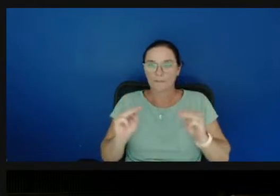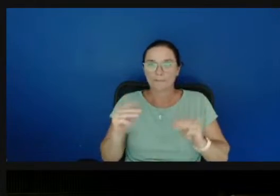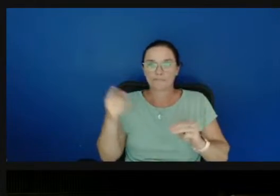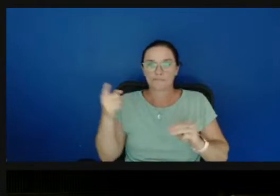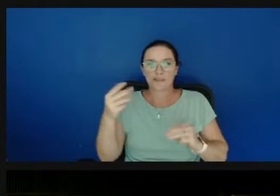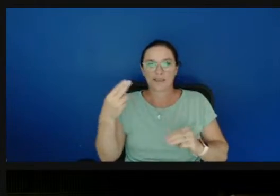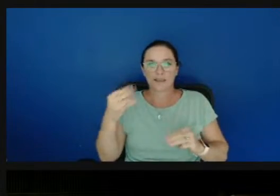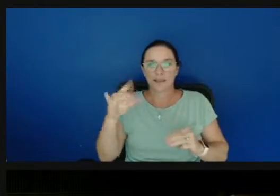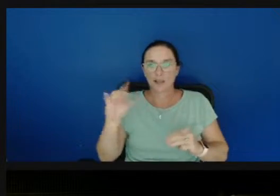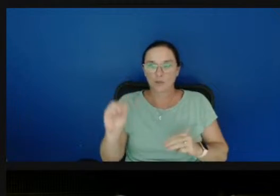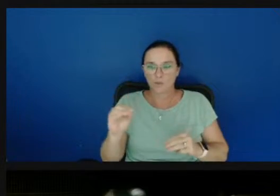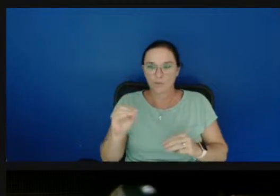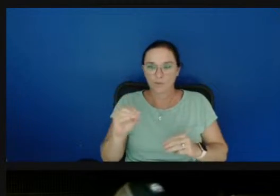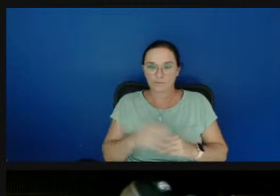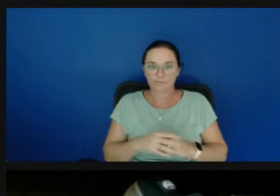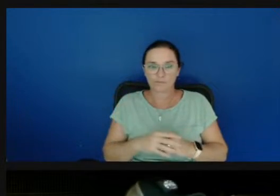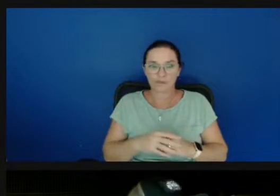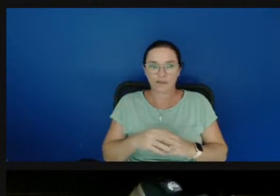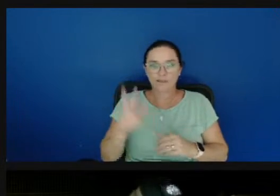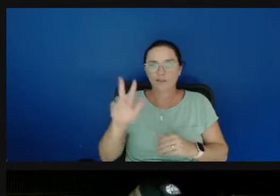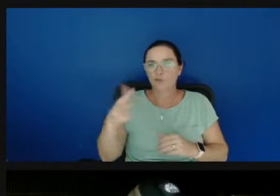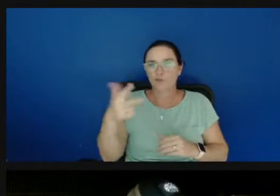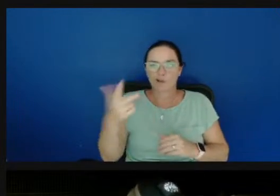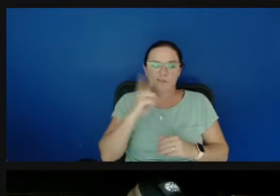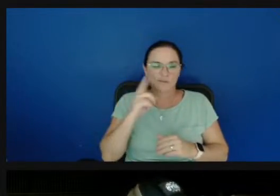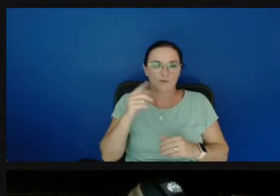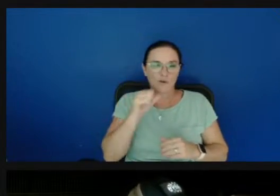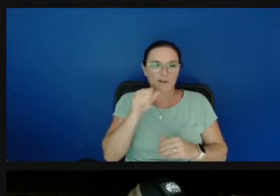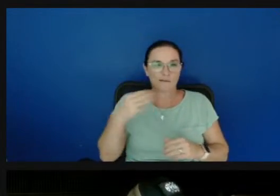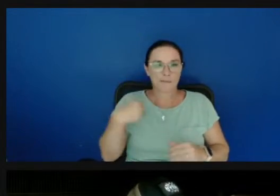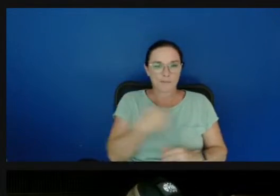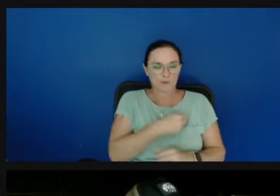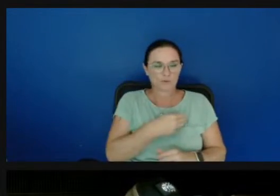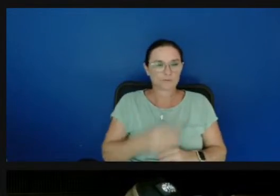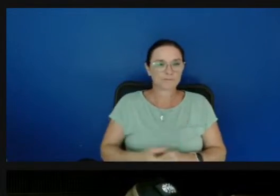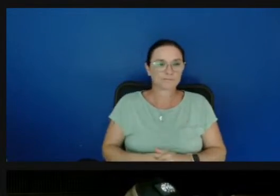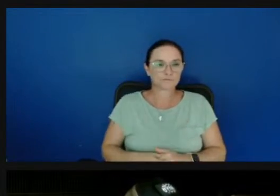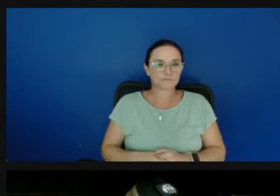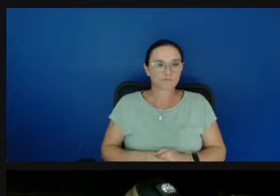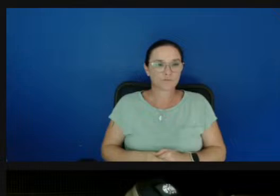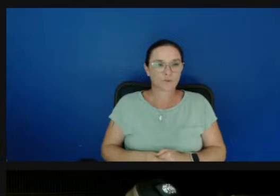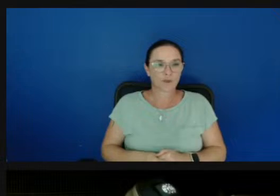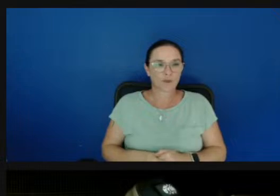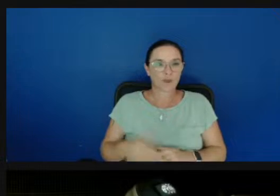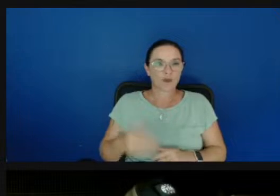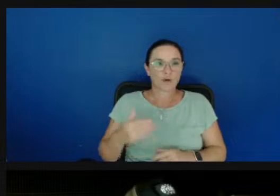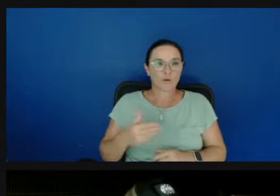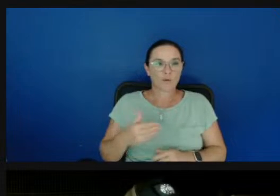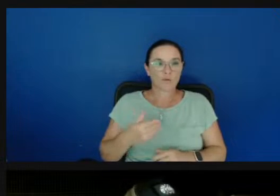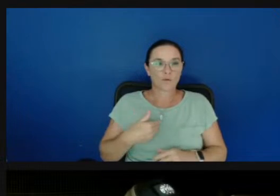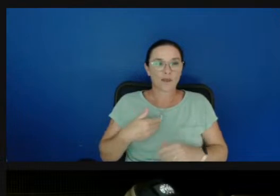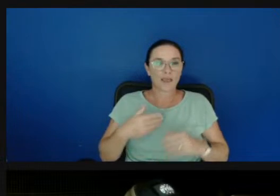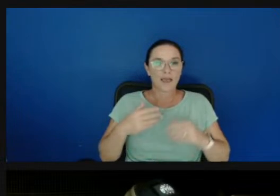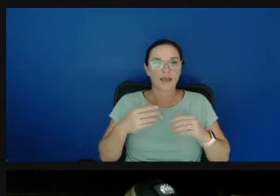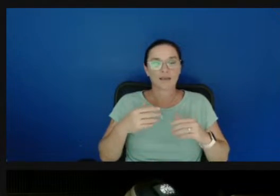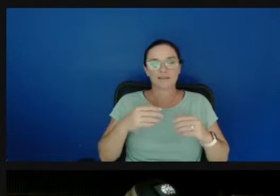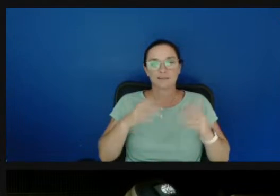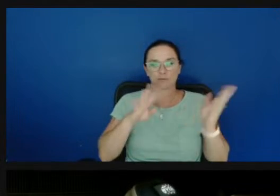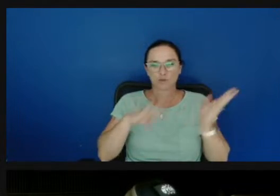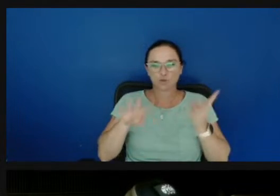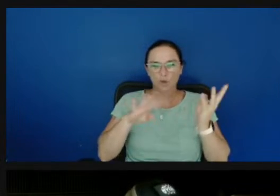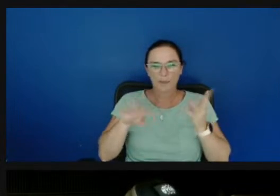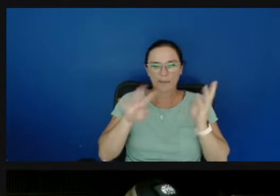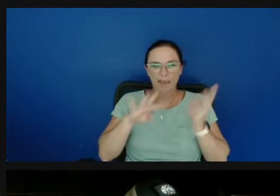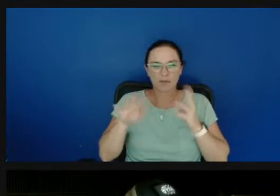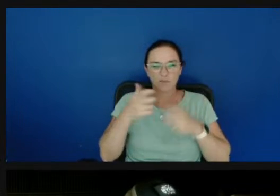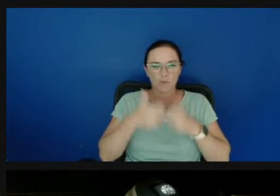Right, and we do recognize that we had some streaming issues at the end of our live stream of that event, so we are also going to